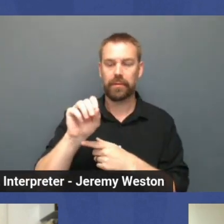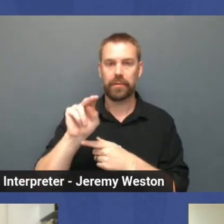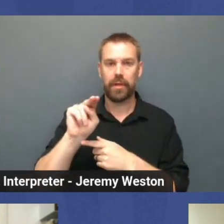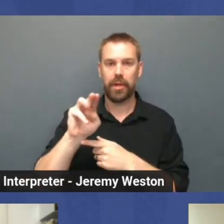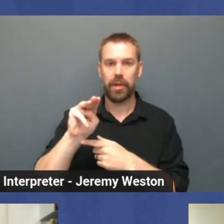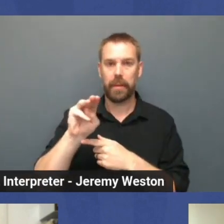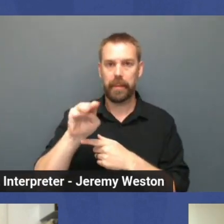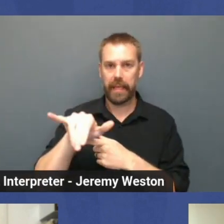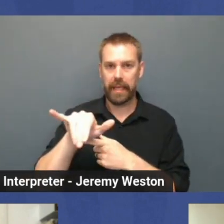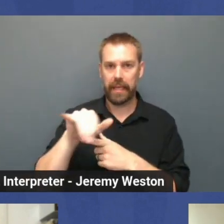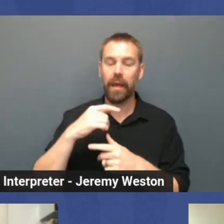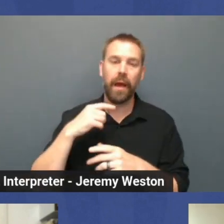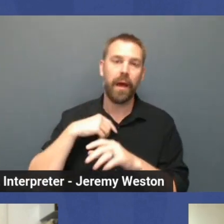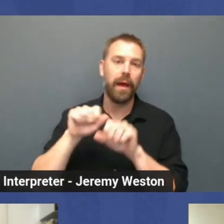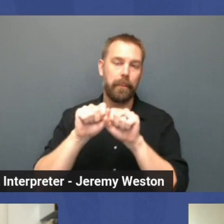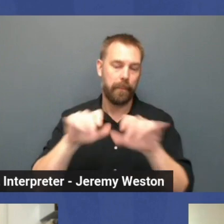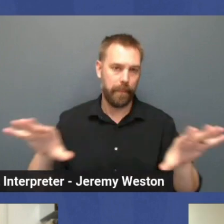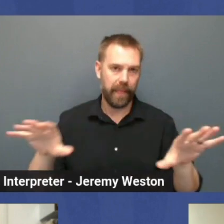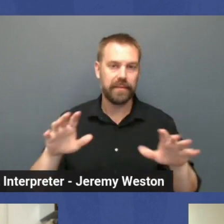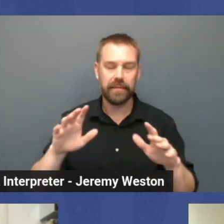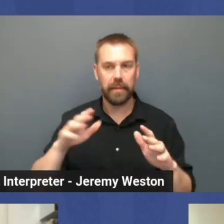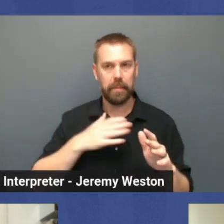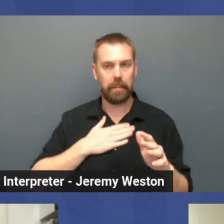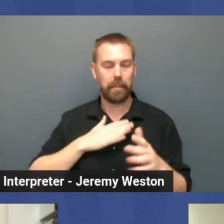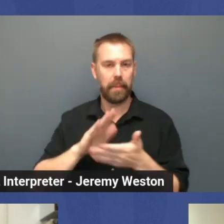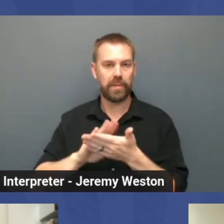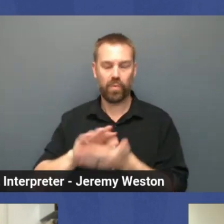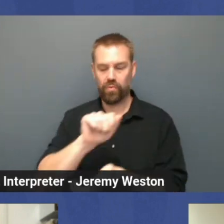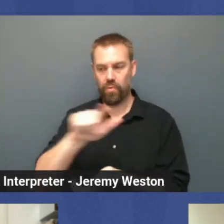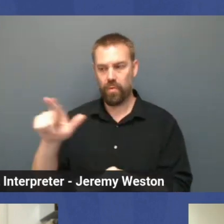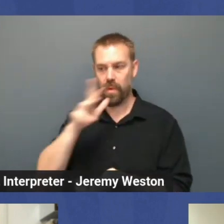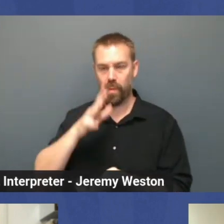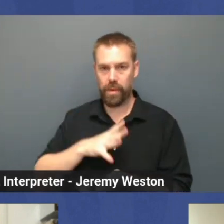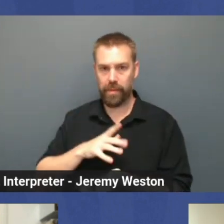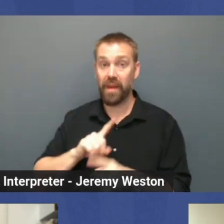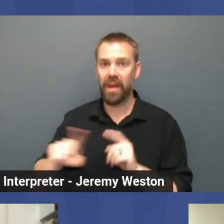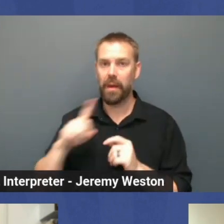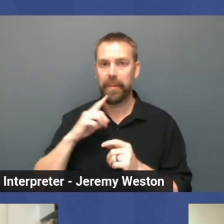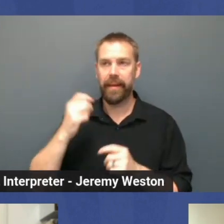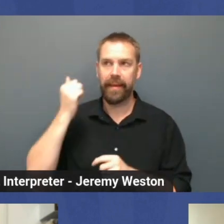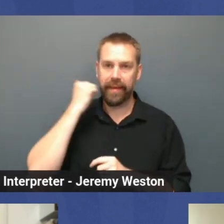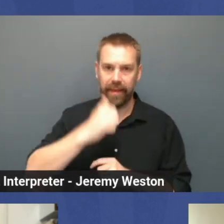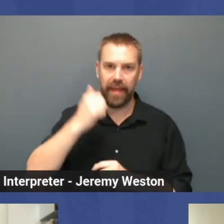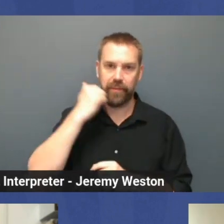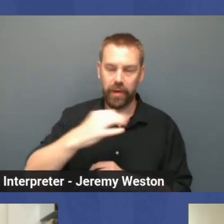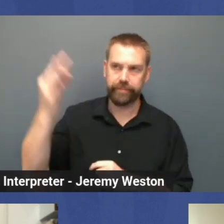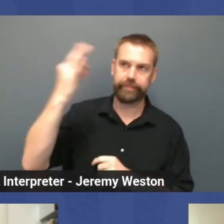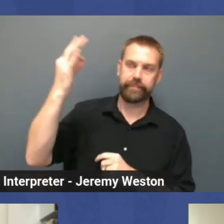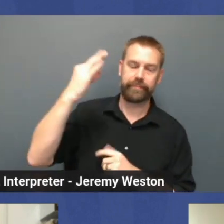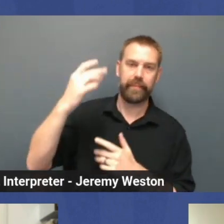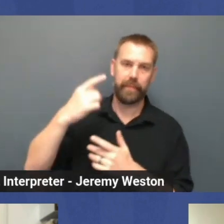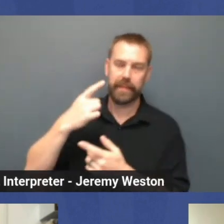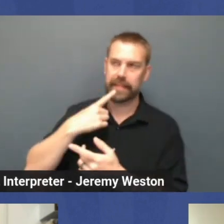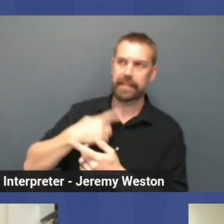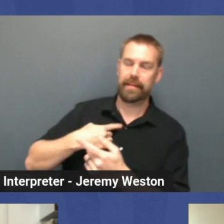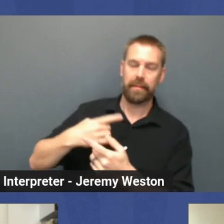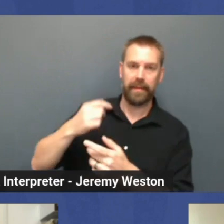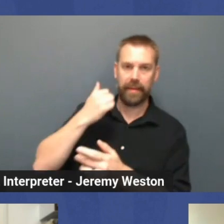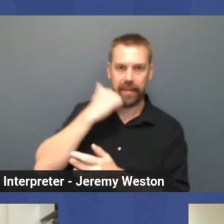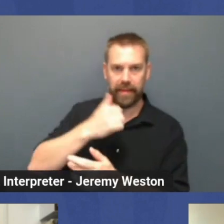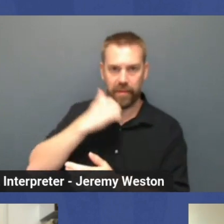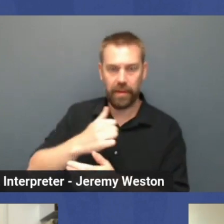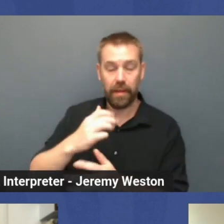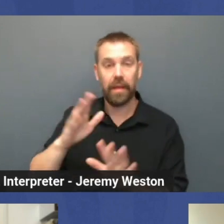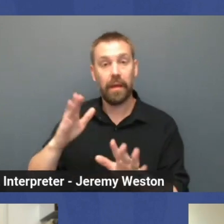to a school that is all women, but I'm reminded of such every single day. Because while there is less policing done by